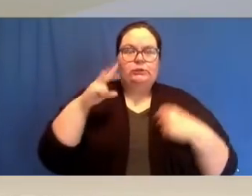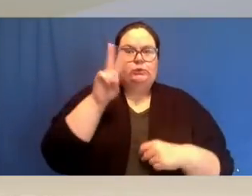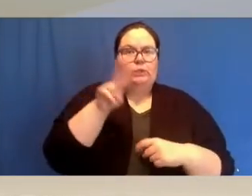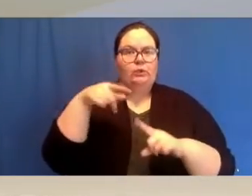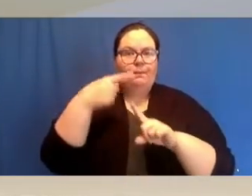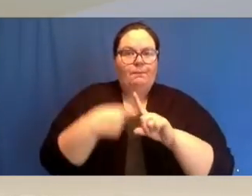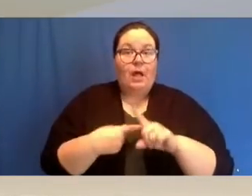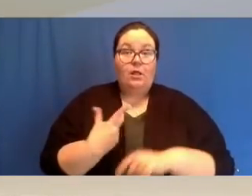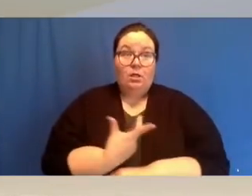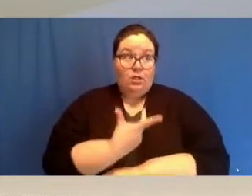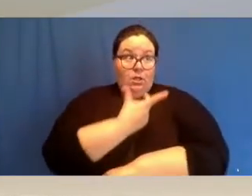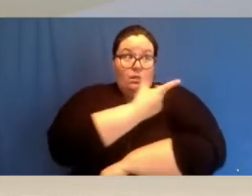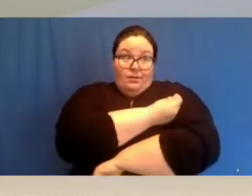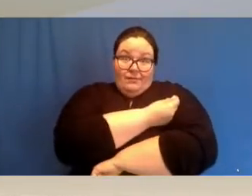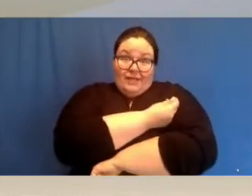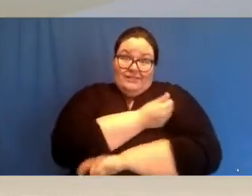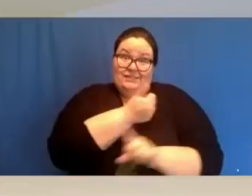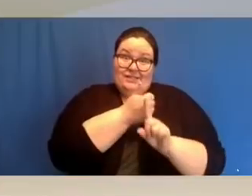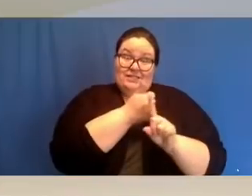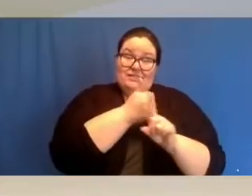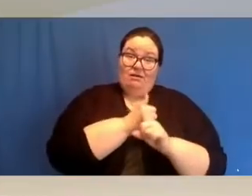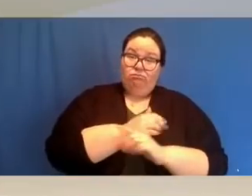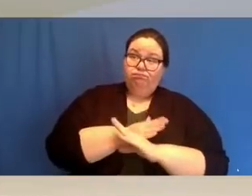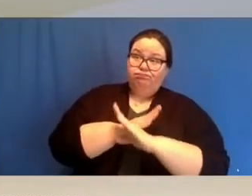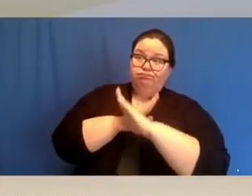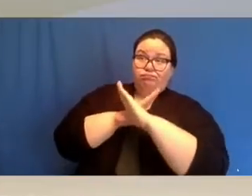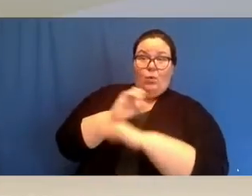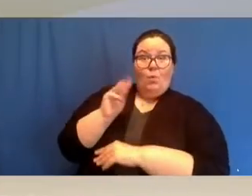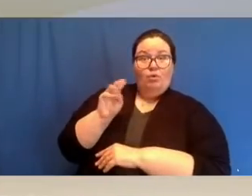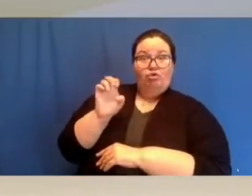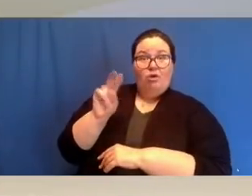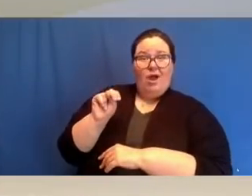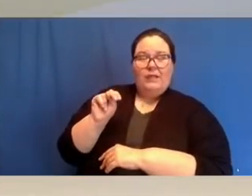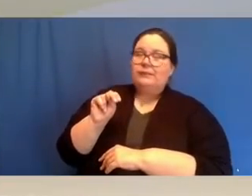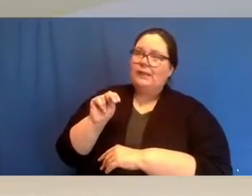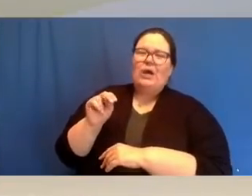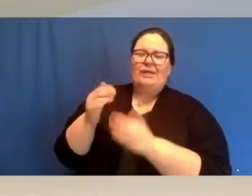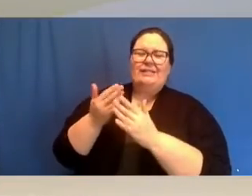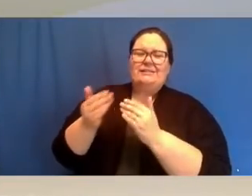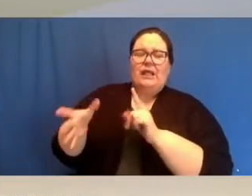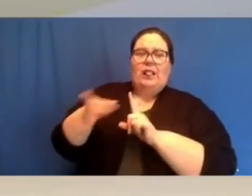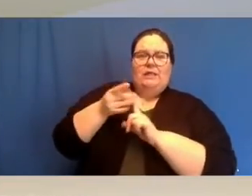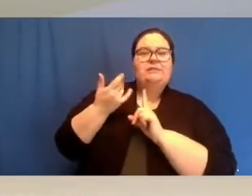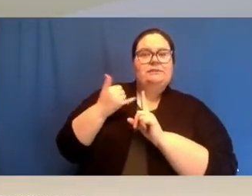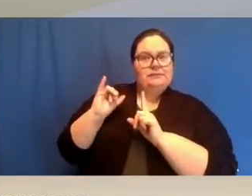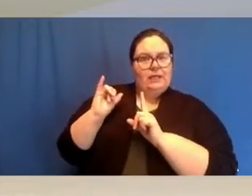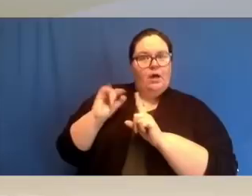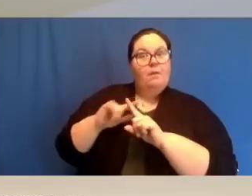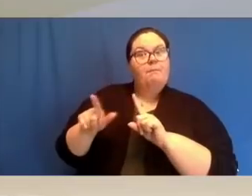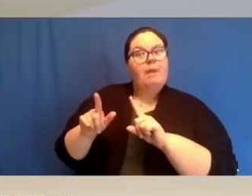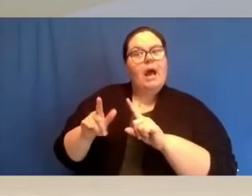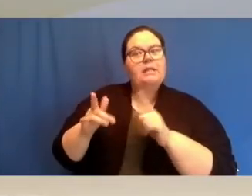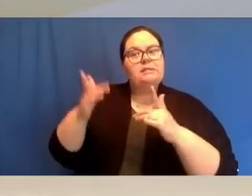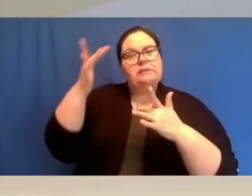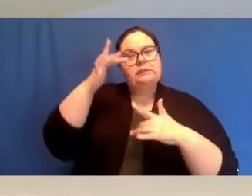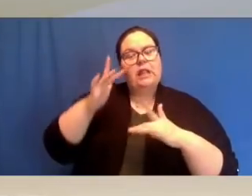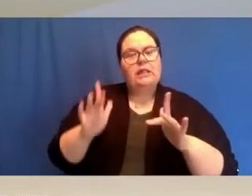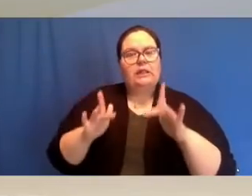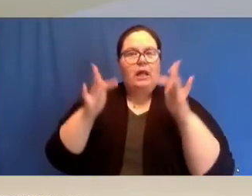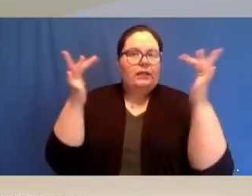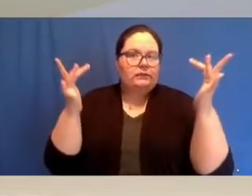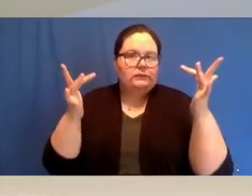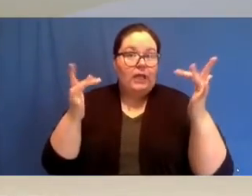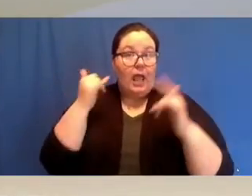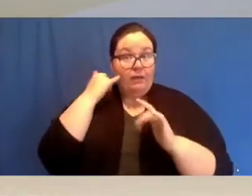protection against Omicron, it appears to provide protection against severe illness and hospitalization. And this protection is enhanced when